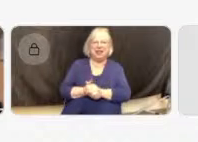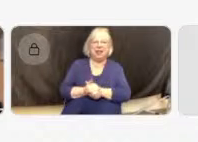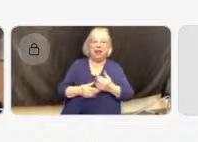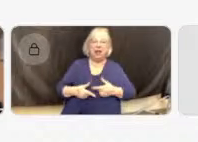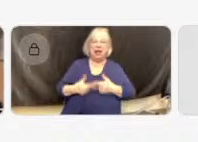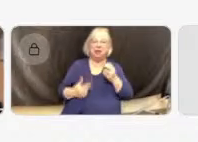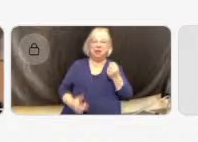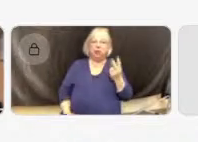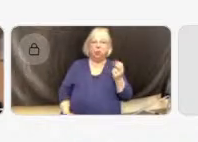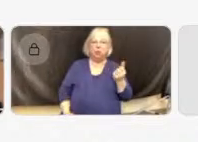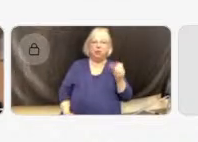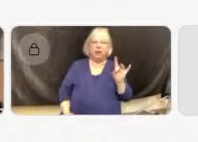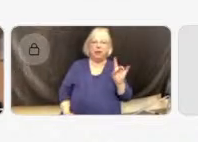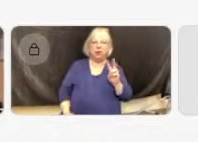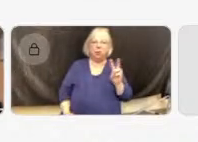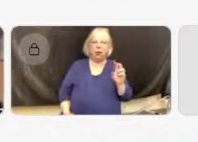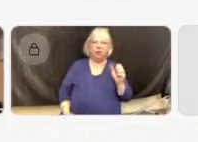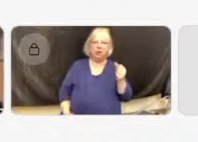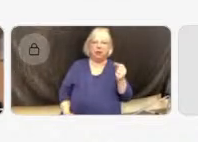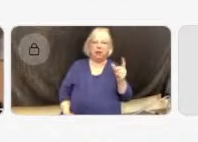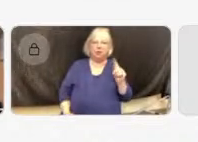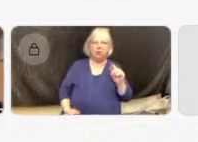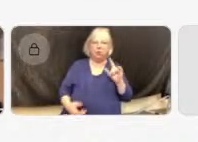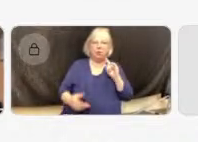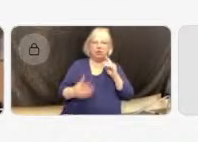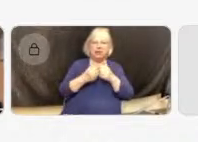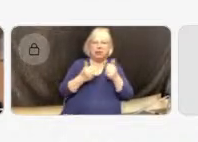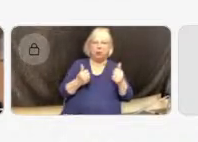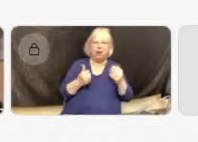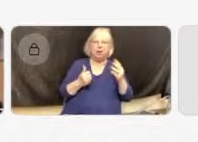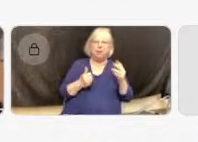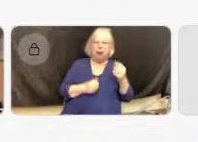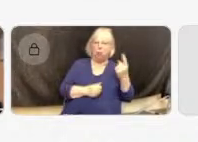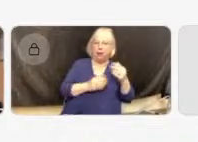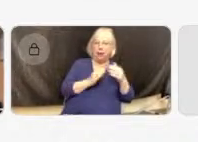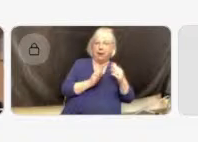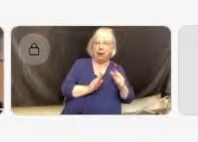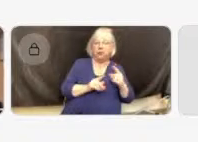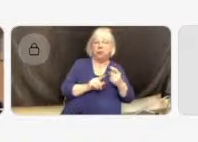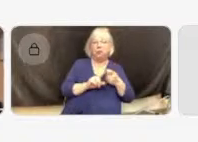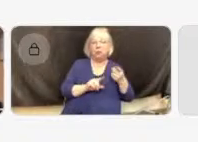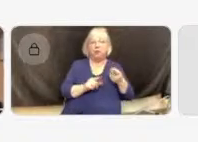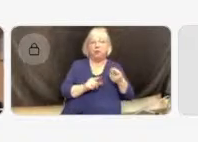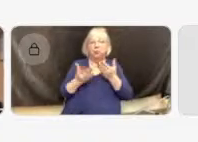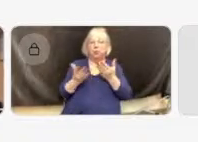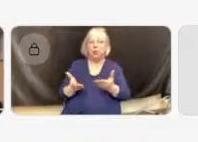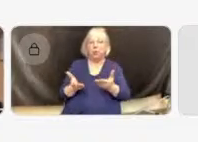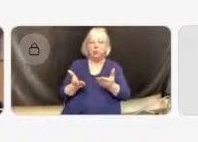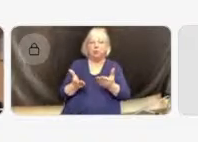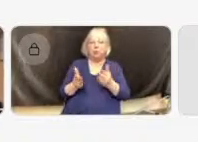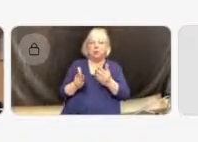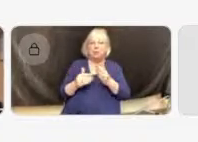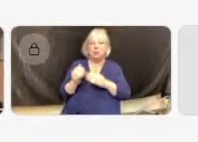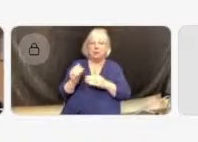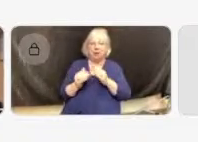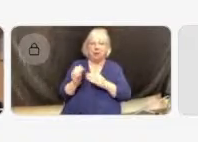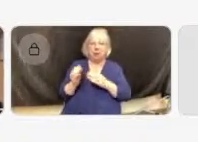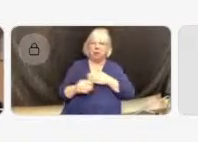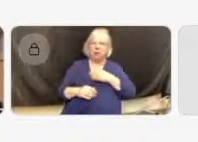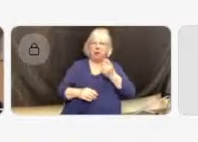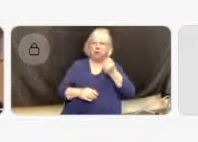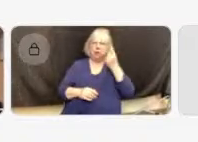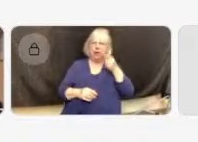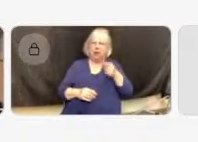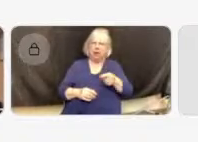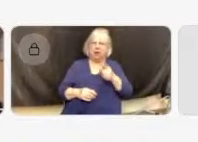at 1218 West 11th, which is separated by one house from the proposed development. My understanding is that this is currently